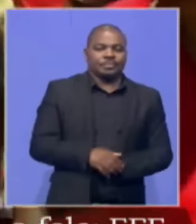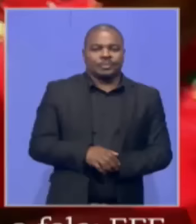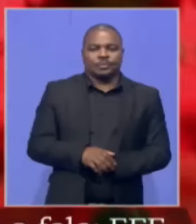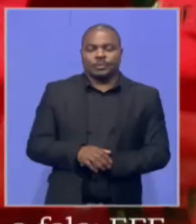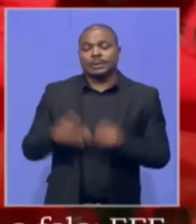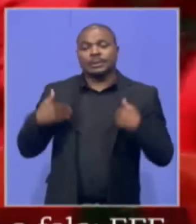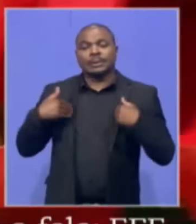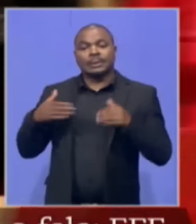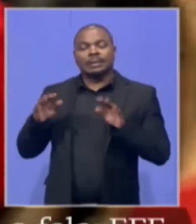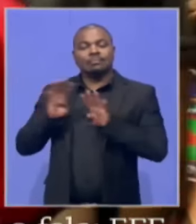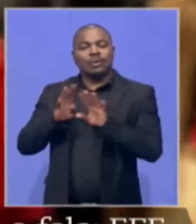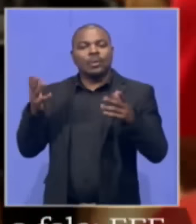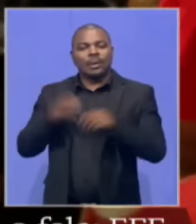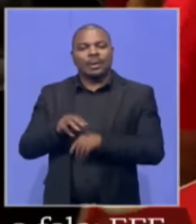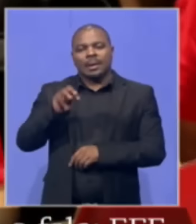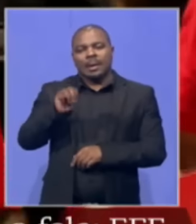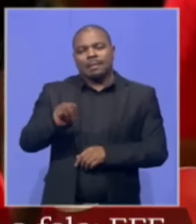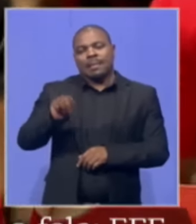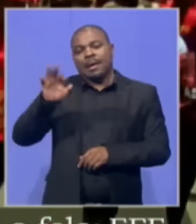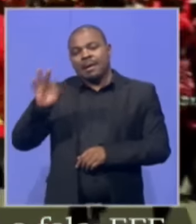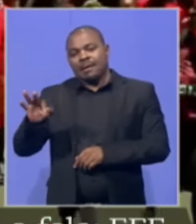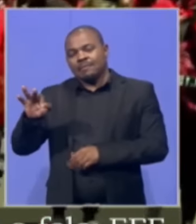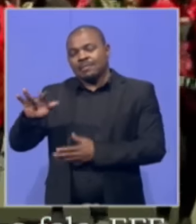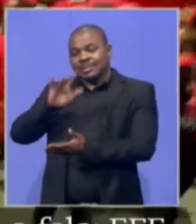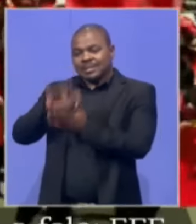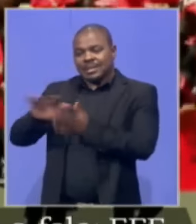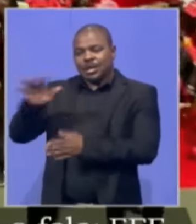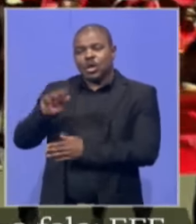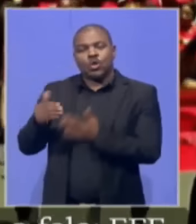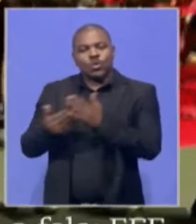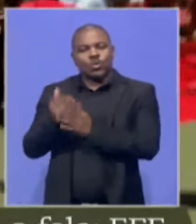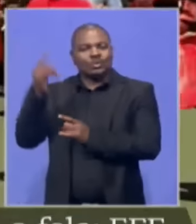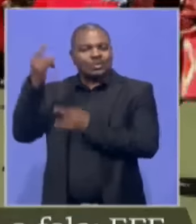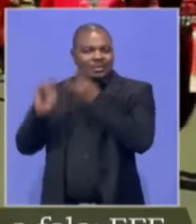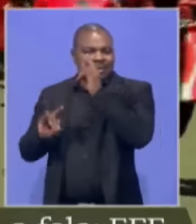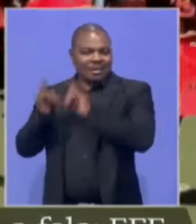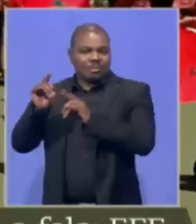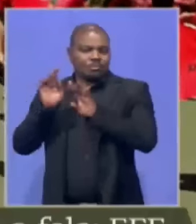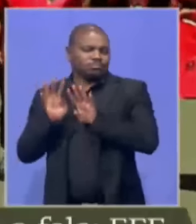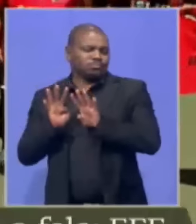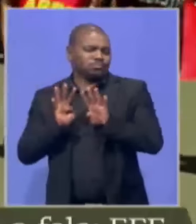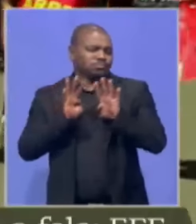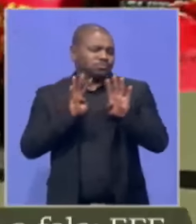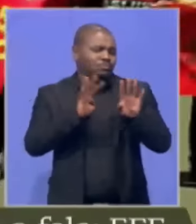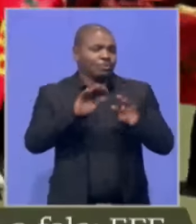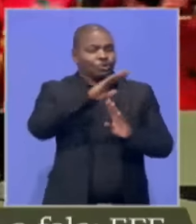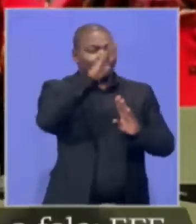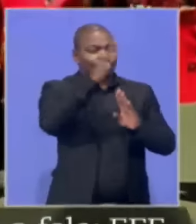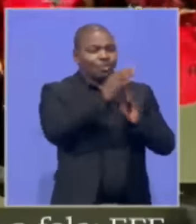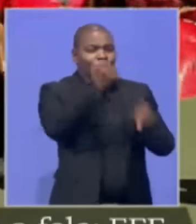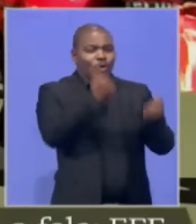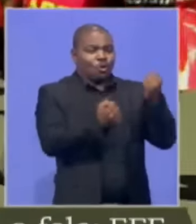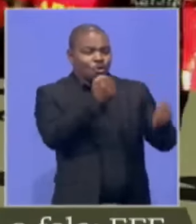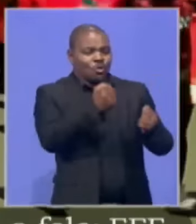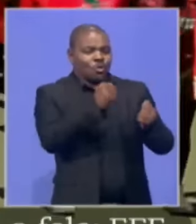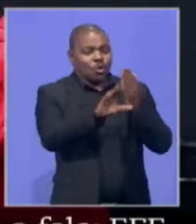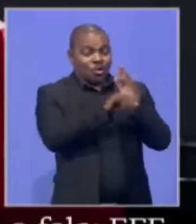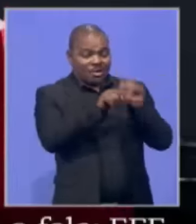o simolotse kwa Mary Fitzgerald Square kwa Newtown mme wa leba kwa kgotlatshekelo e kwa godimo go gaisa mo nageng kwa